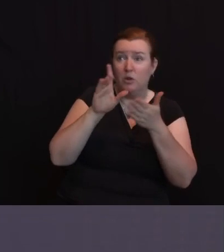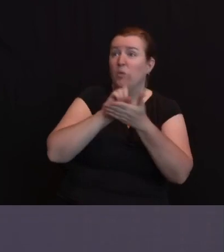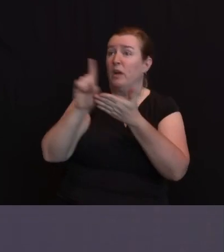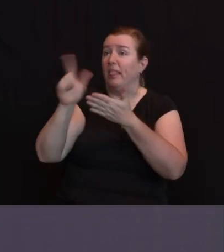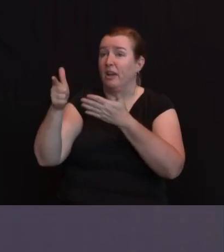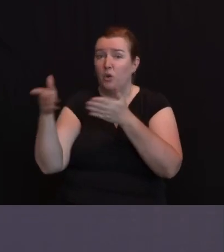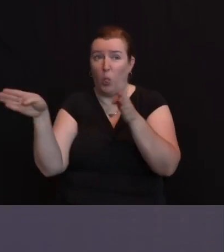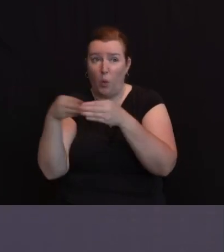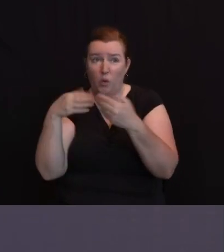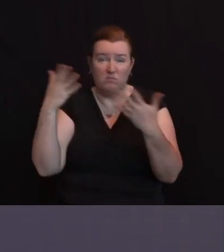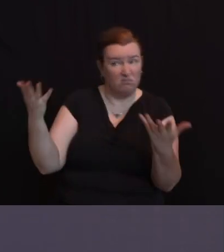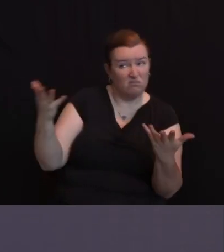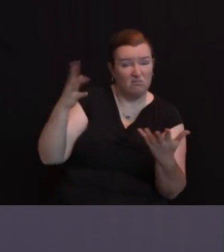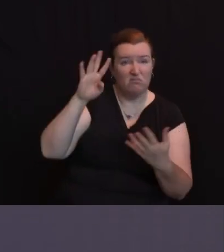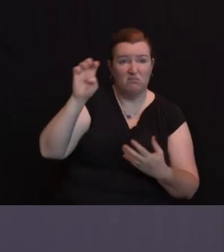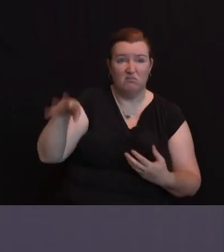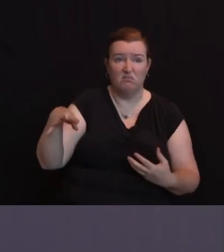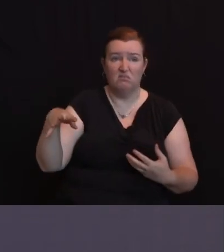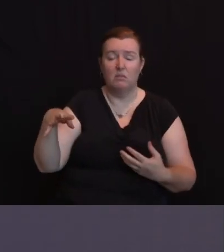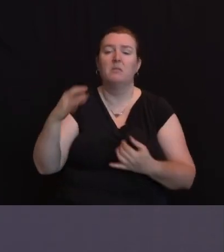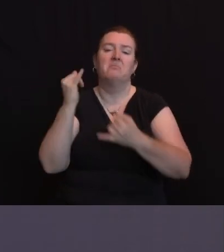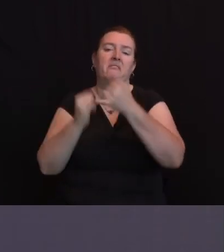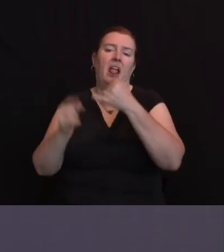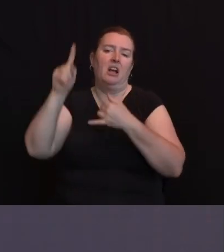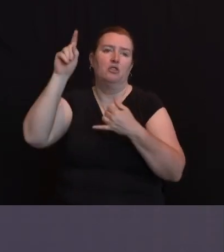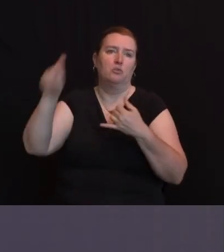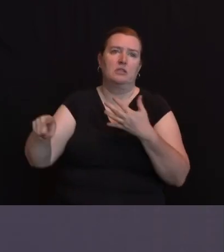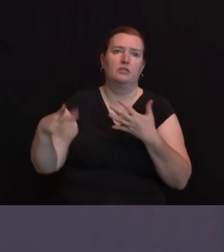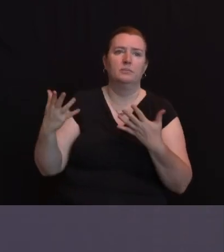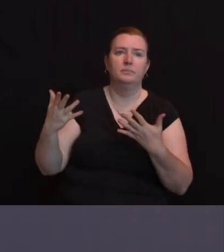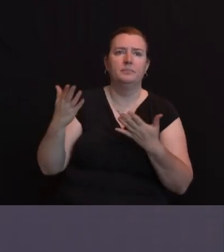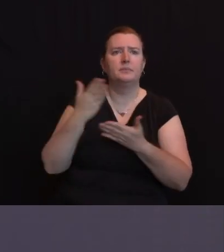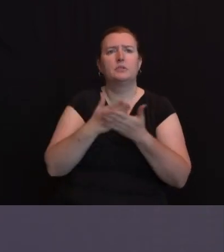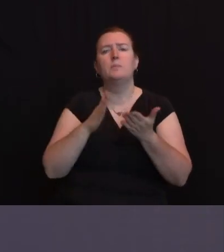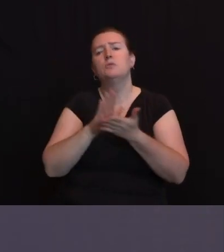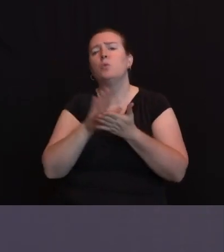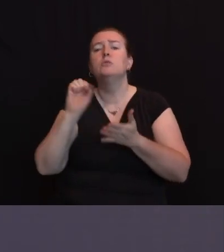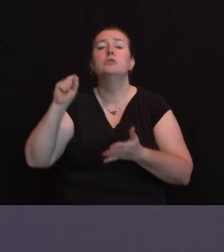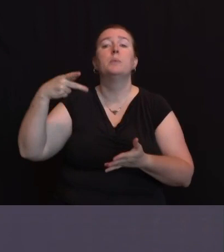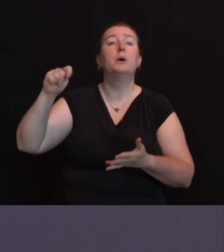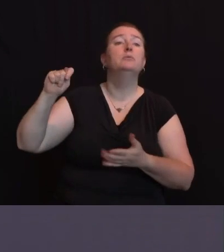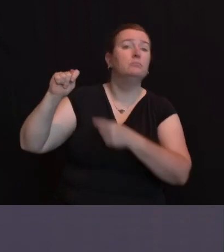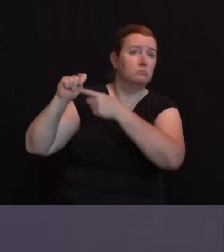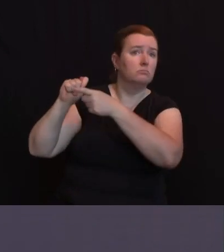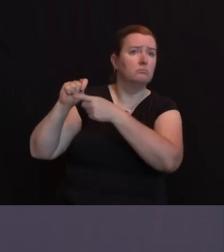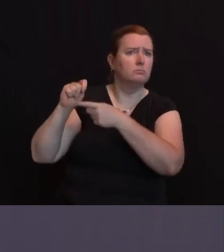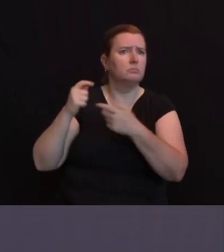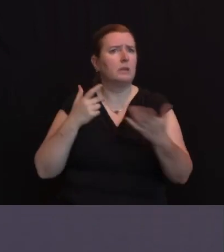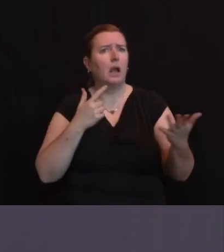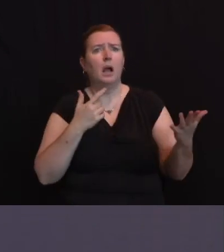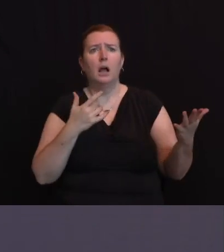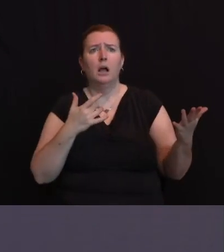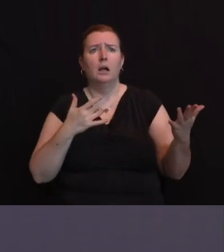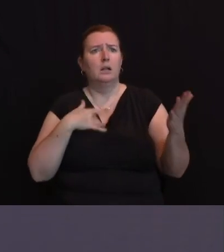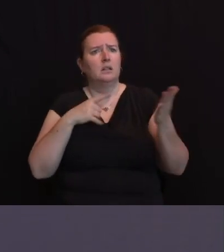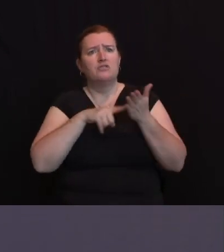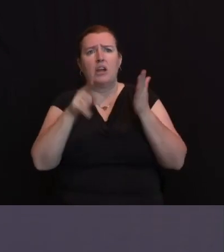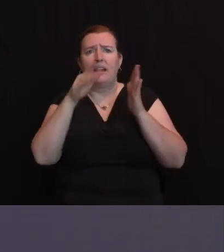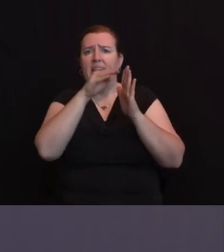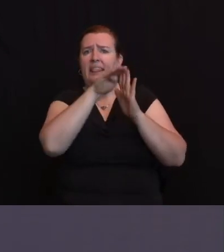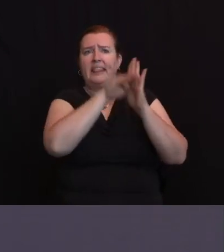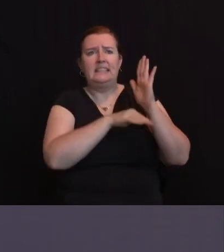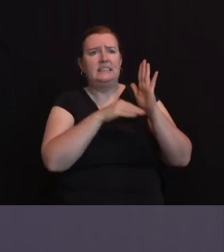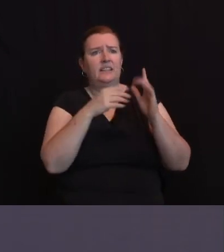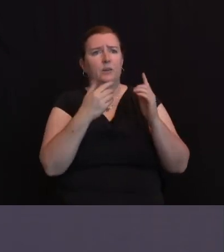about this? Final question, some school superintendents are complaining about constantly getting updated checklists. They say they're